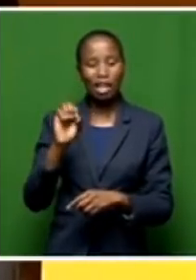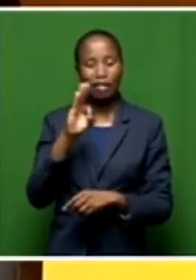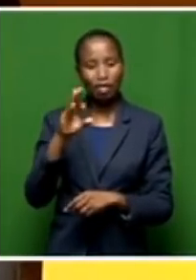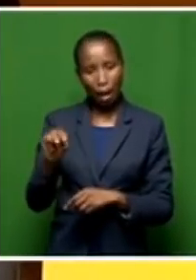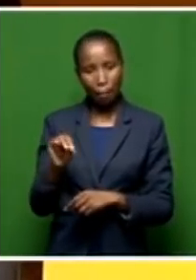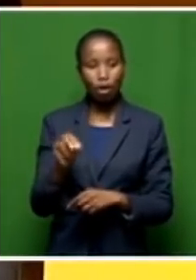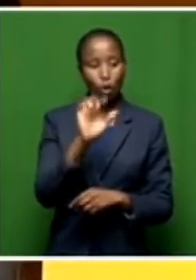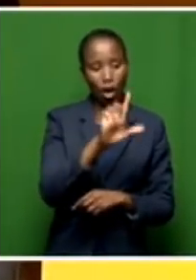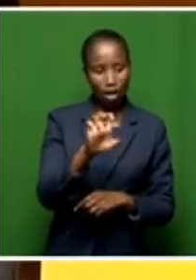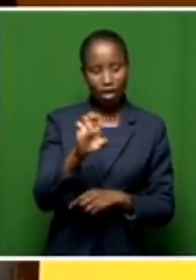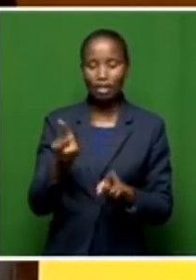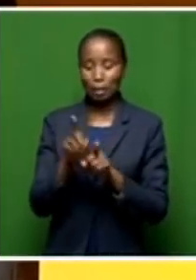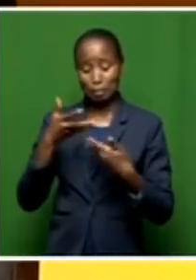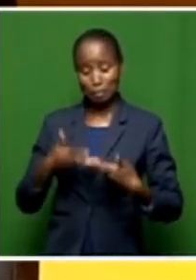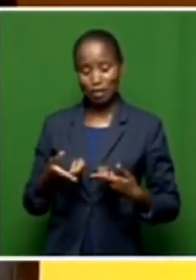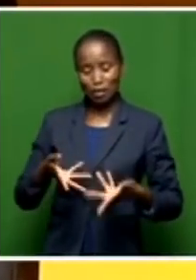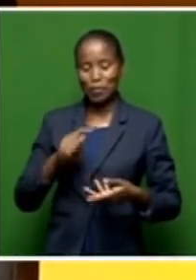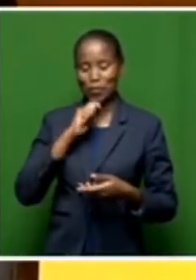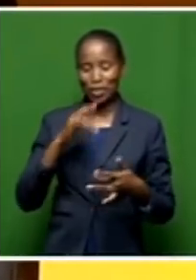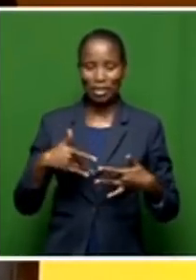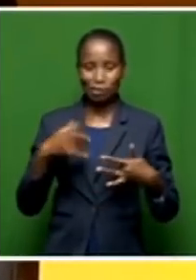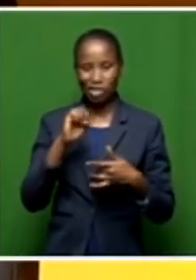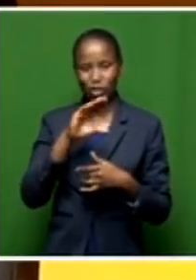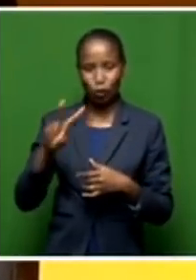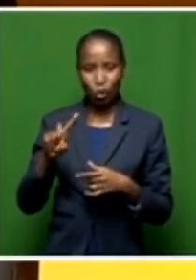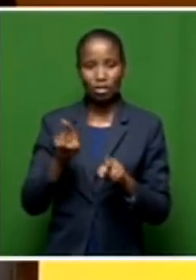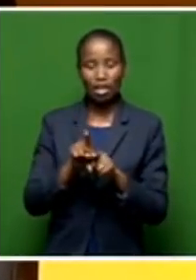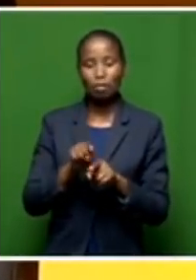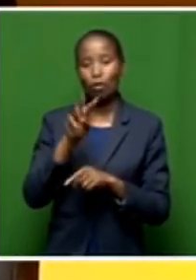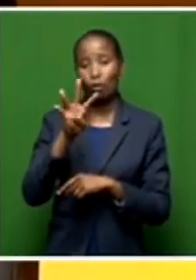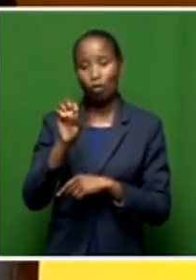SABC News. Well, let's take this opportunity once more to crisscross the country